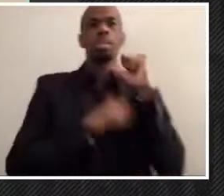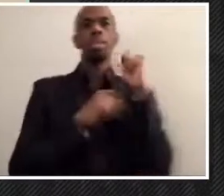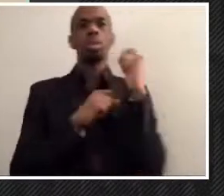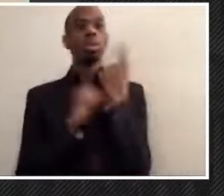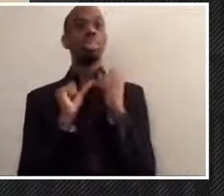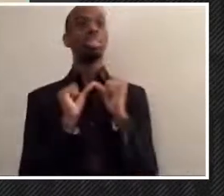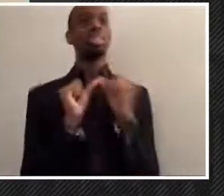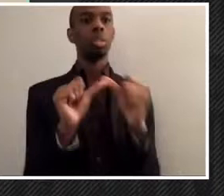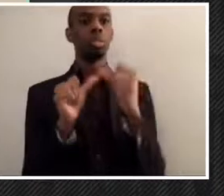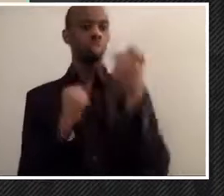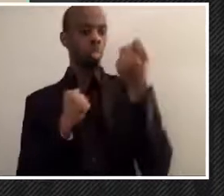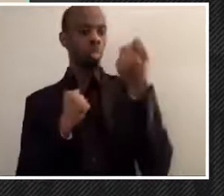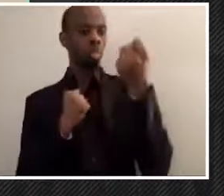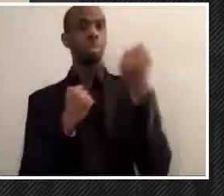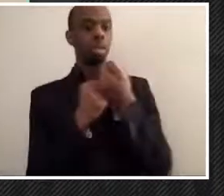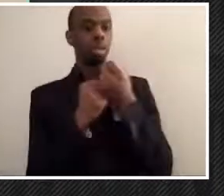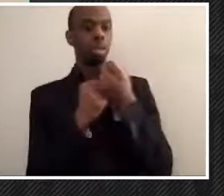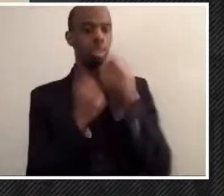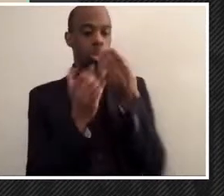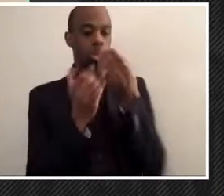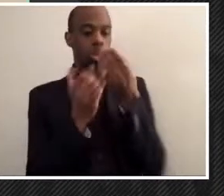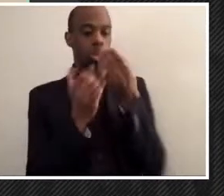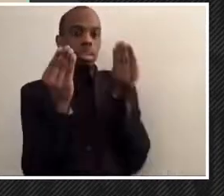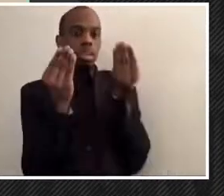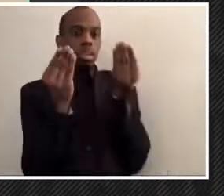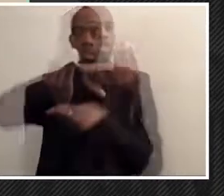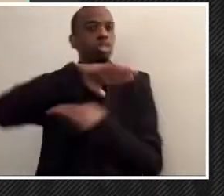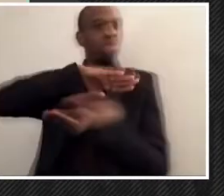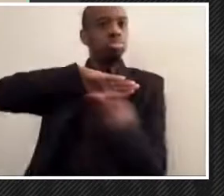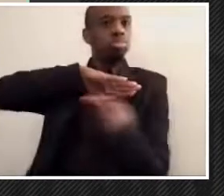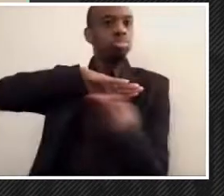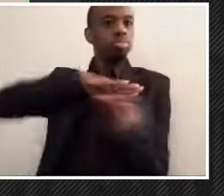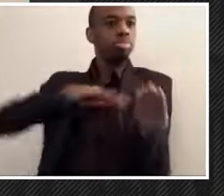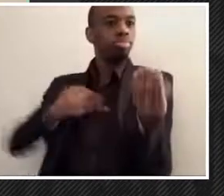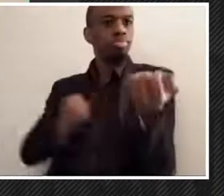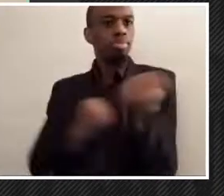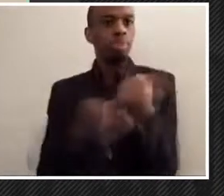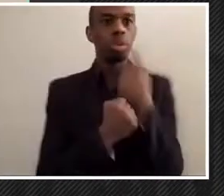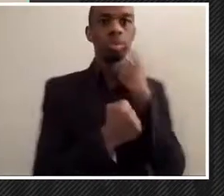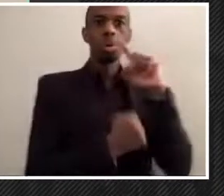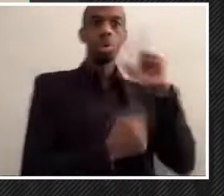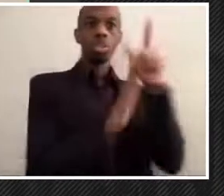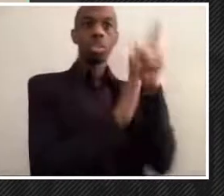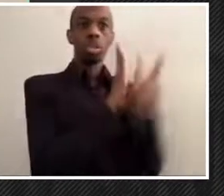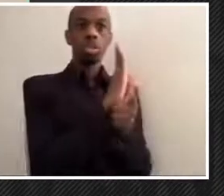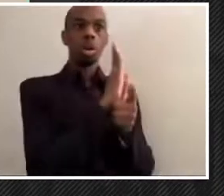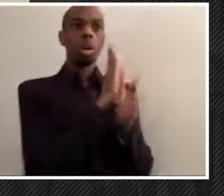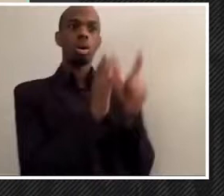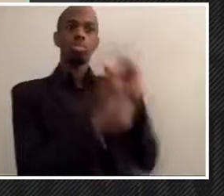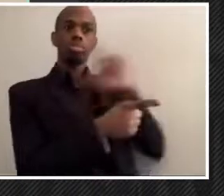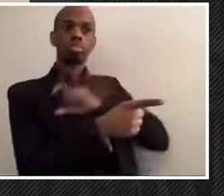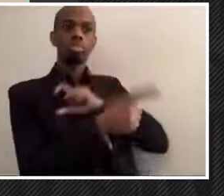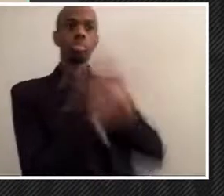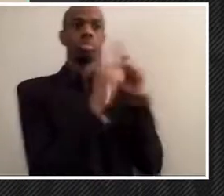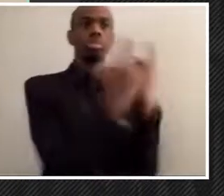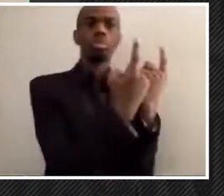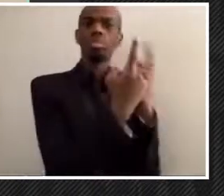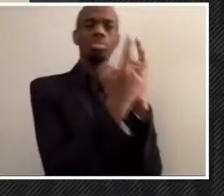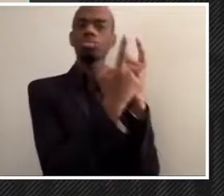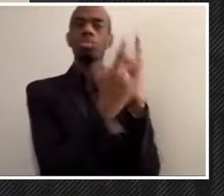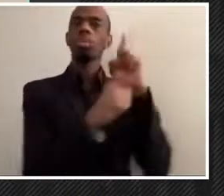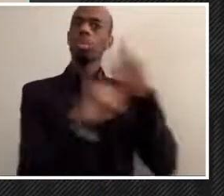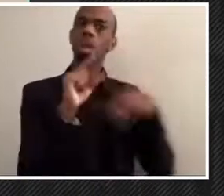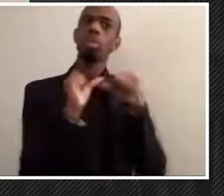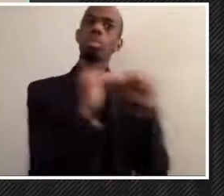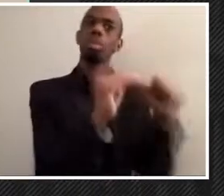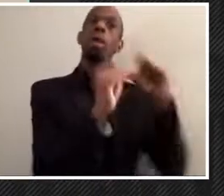money into law enforcement, but to remove it out of law enforcement, to reduce the size, scope, power of law enforcement,